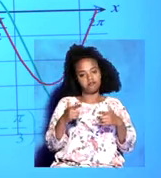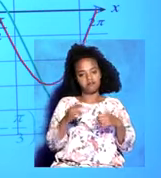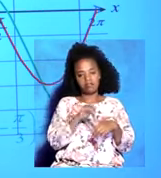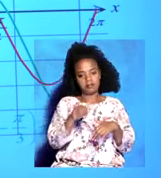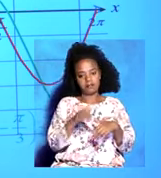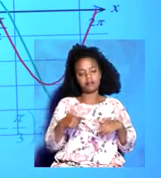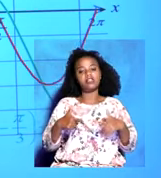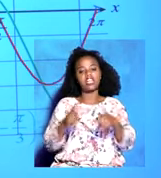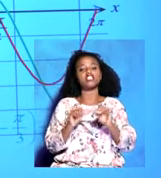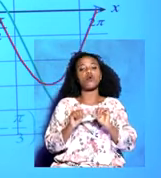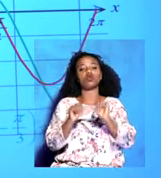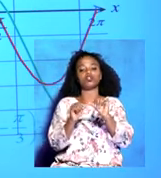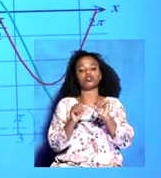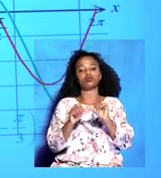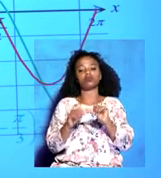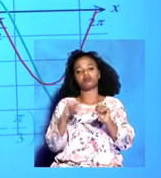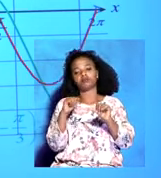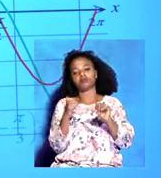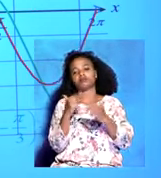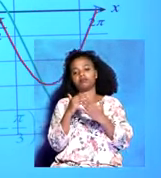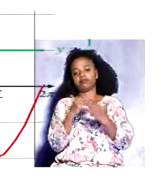to the next part.